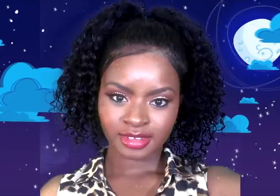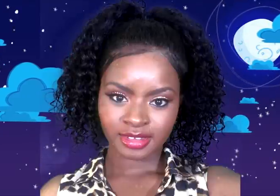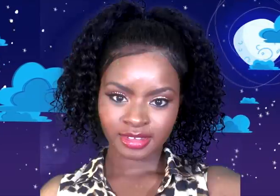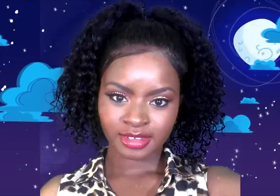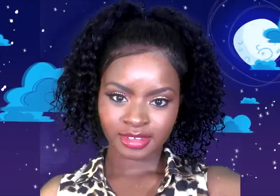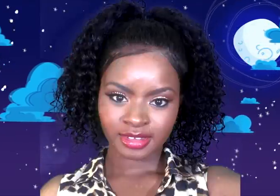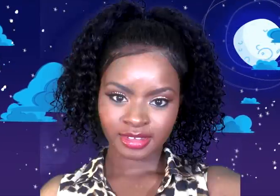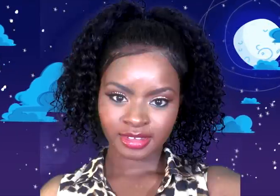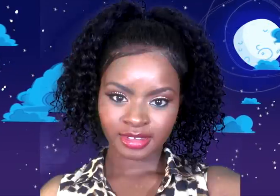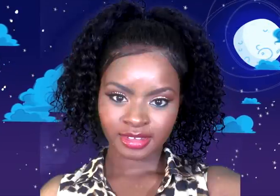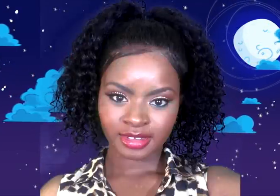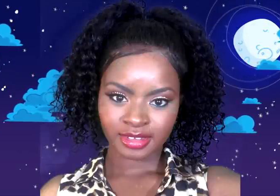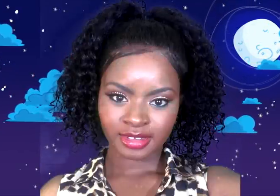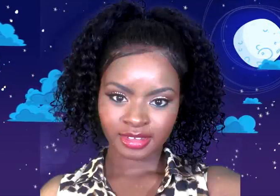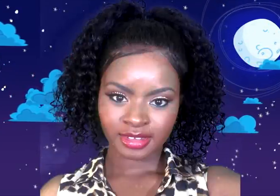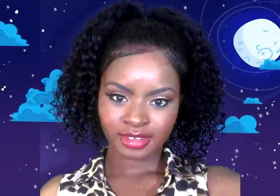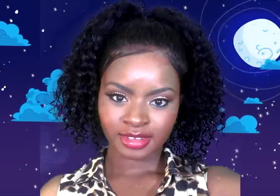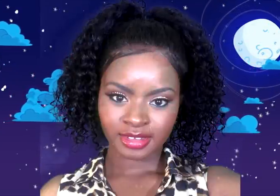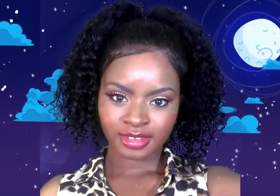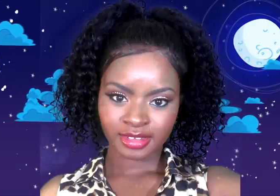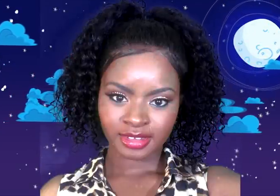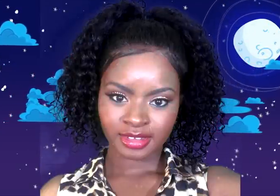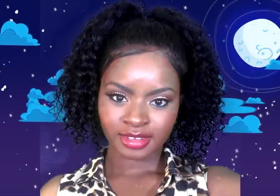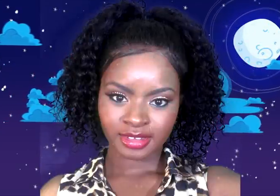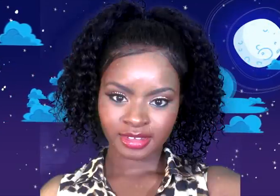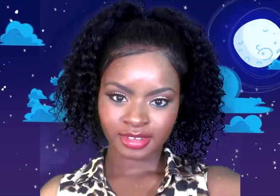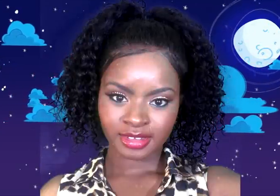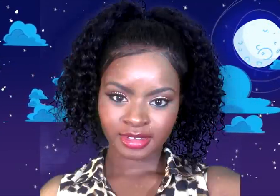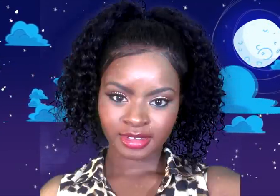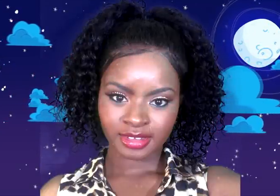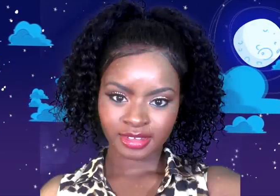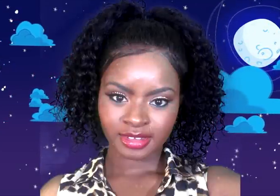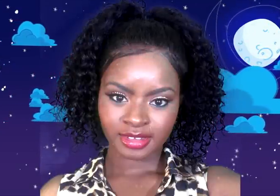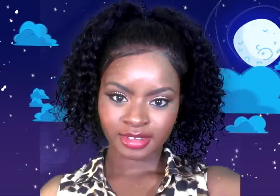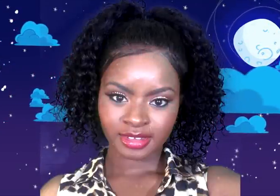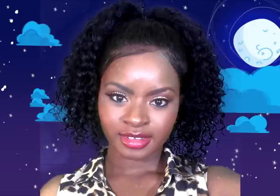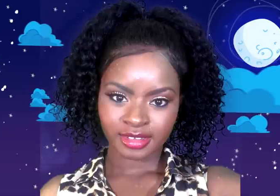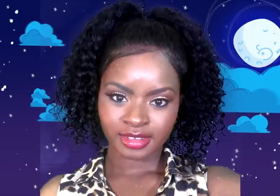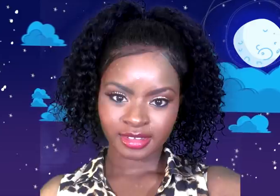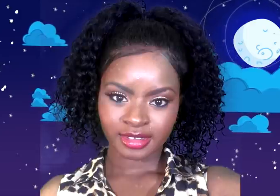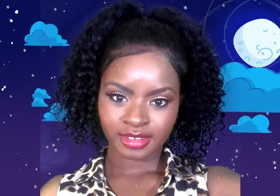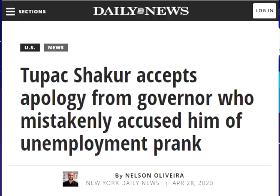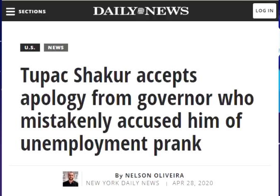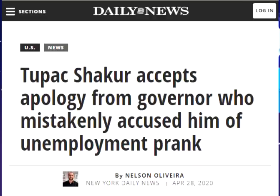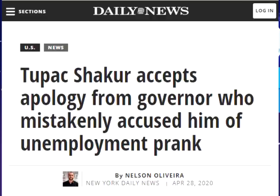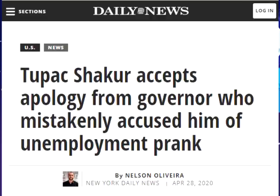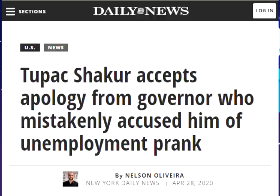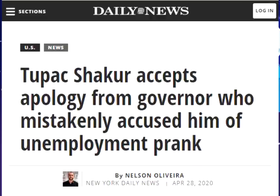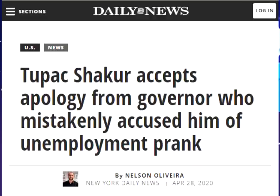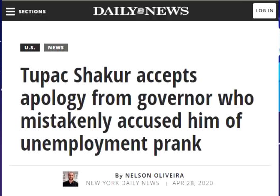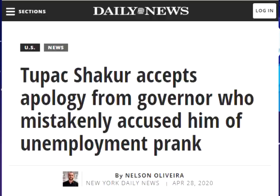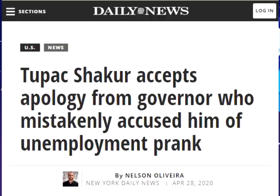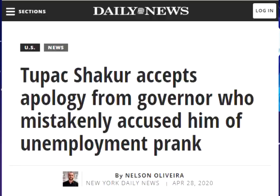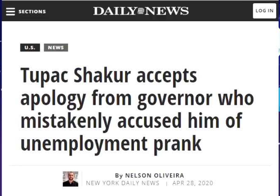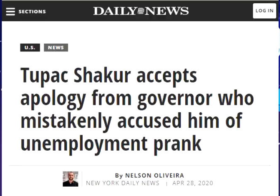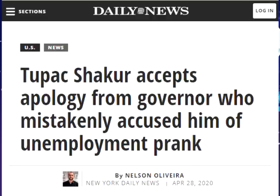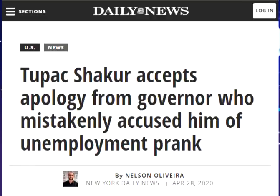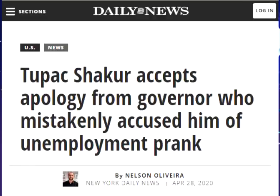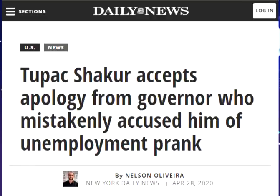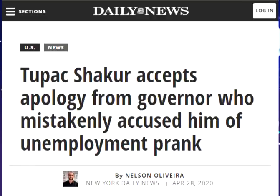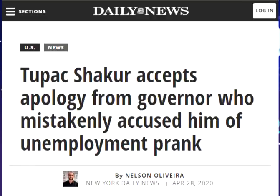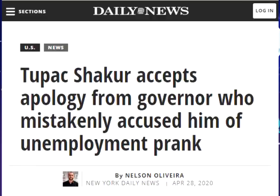Hey, what's up? It's your girl, Neek, and you're tuned in to Neek at Night. And tonight we're going to be talking about how Tupac Shakur